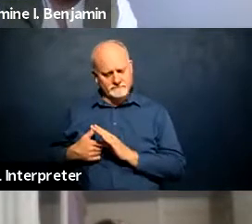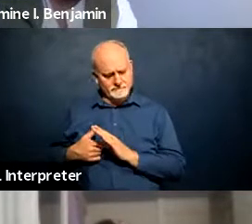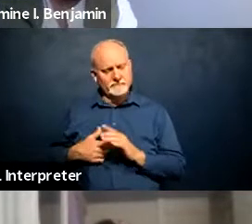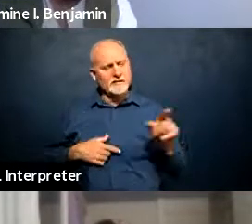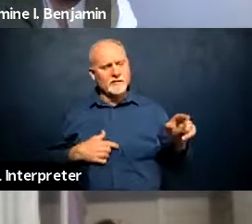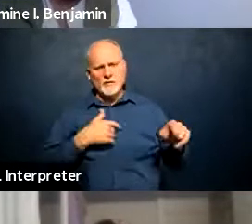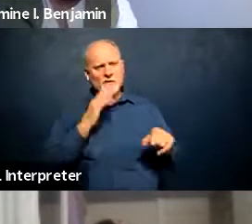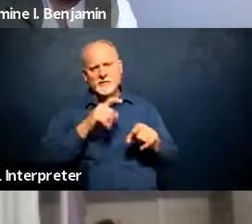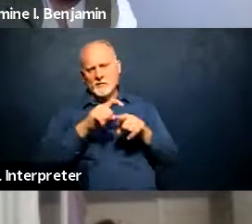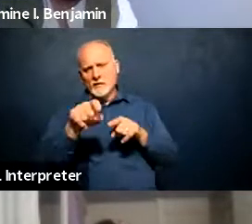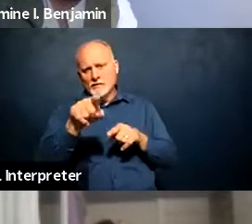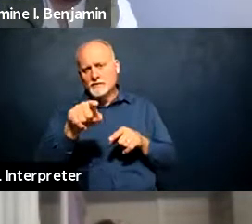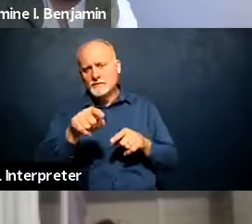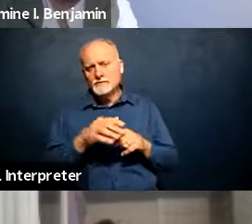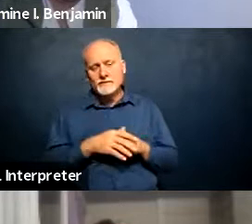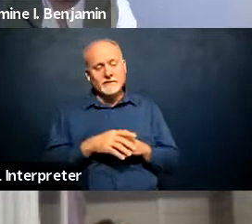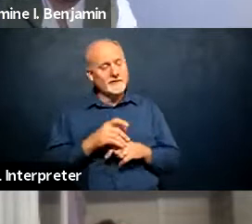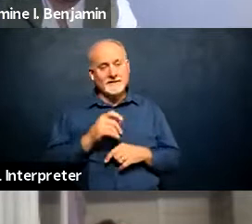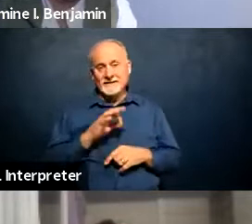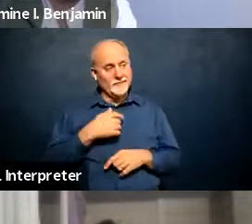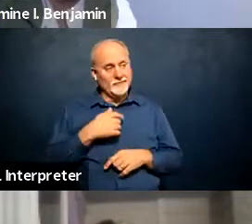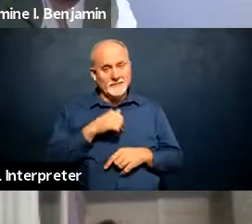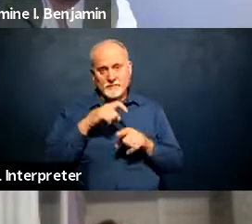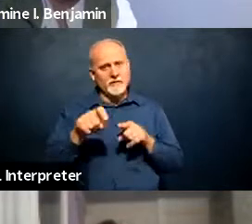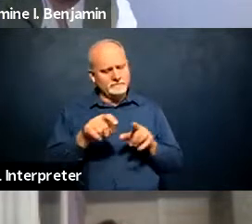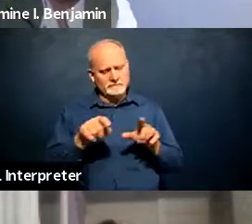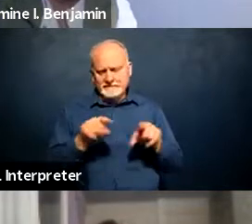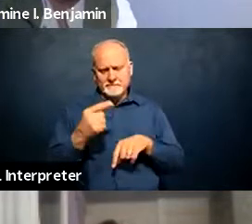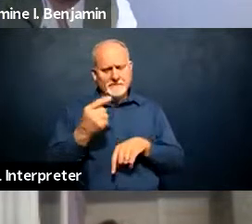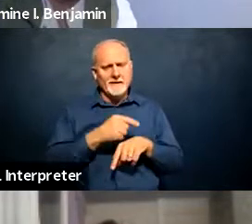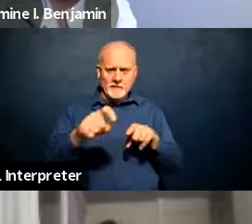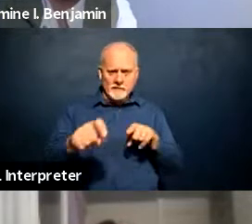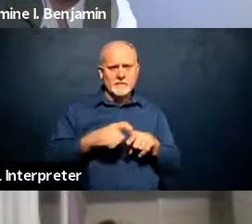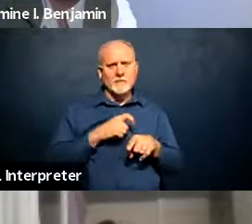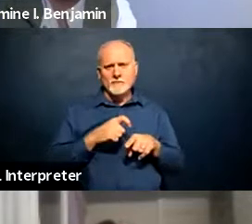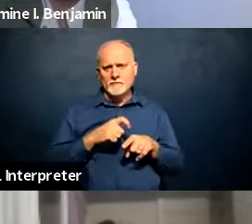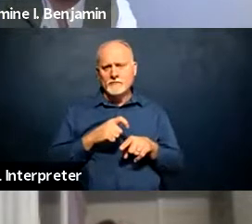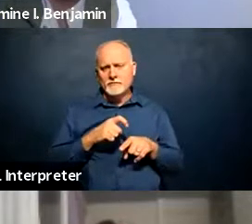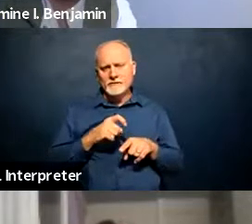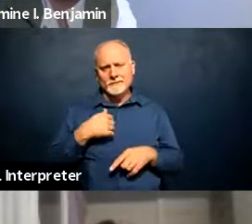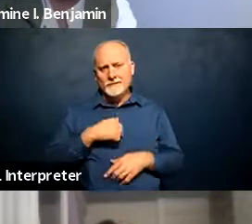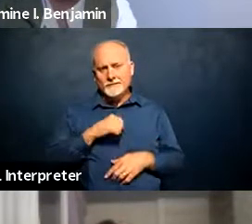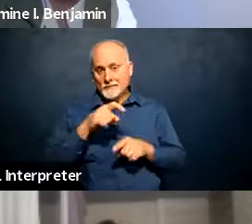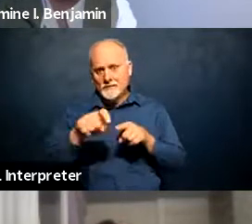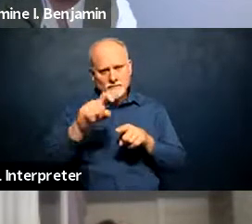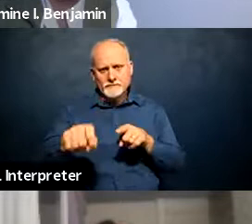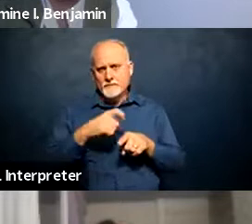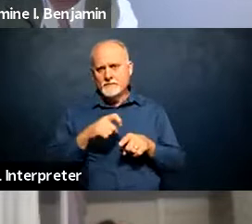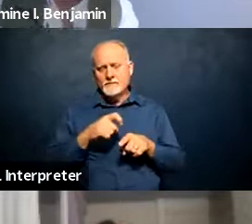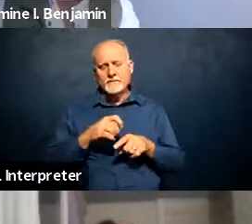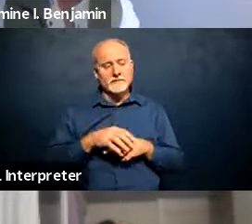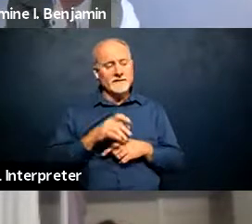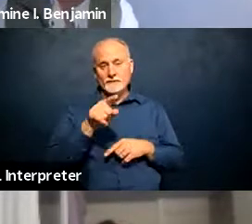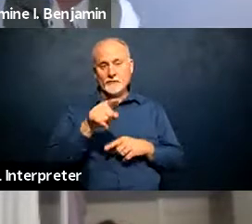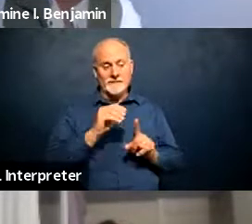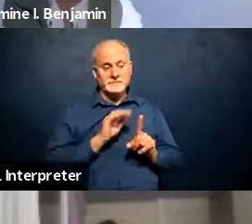from us anyway. If you don't that same day, please give us a call. If you've been exposed or want